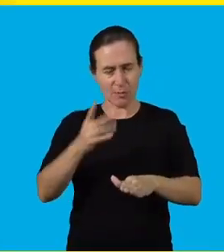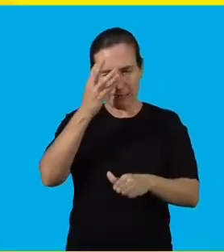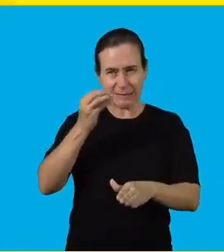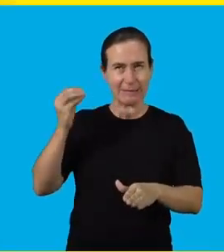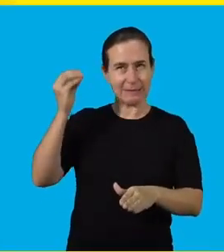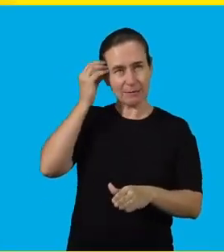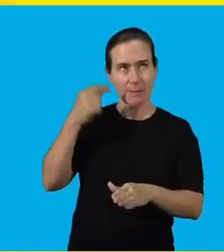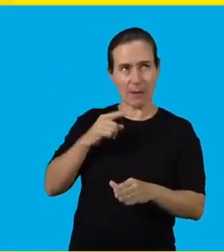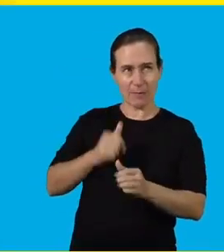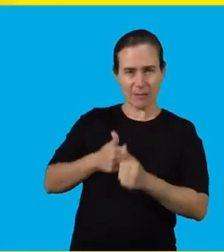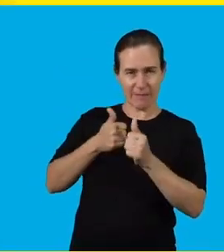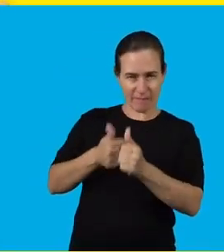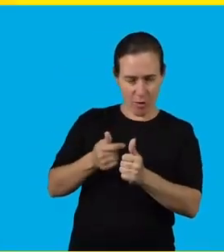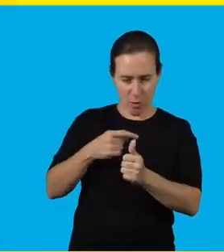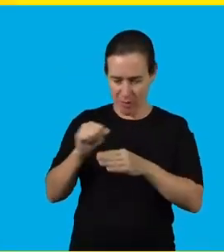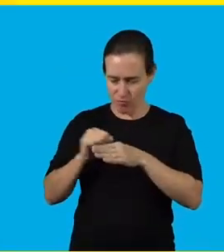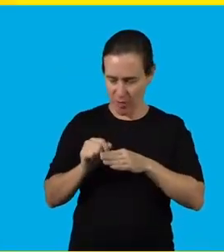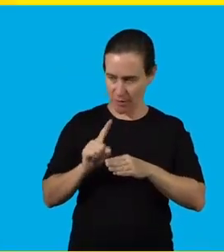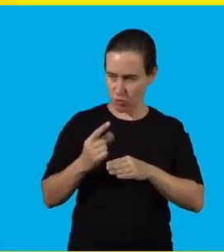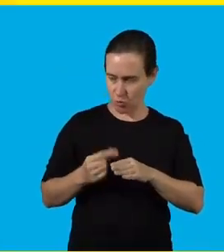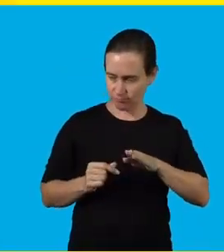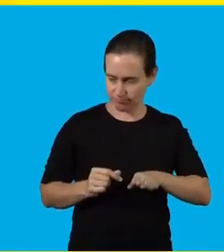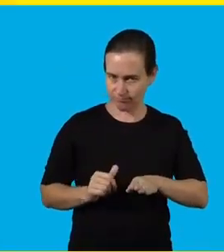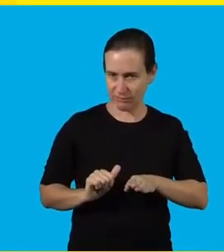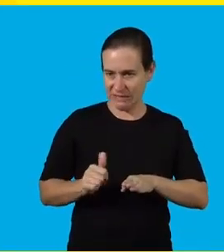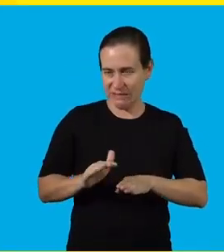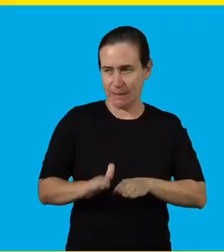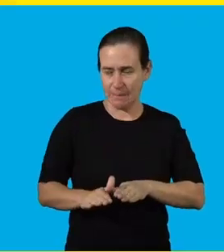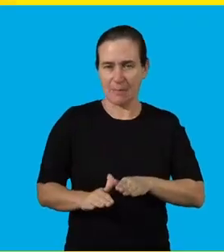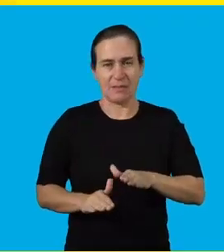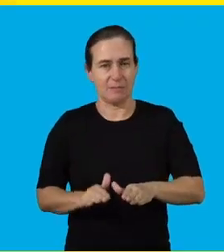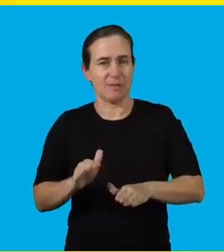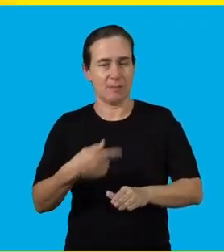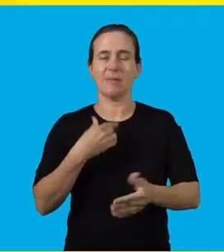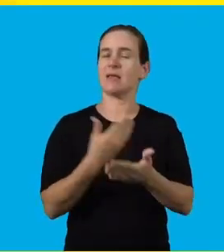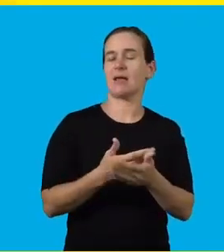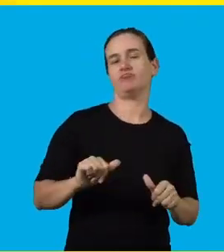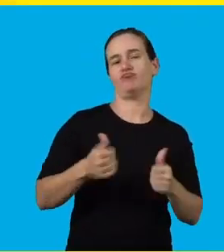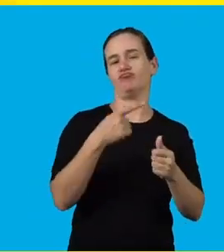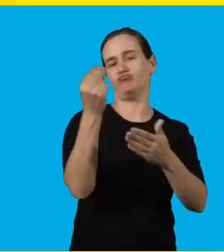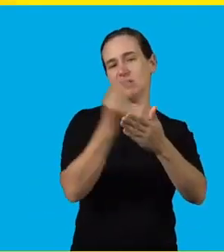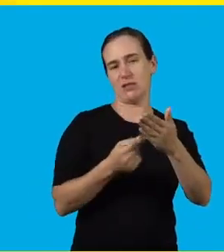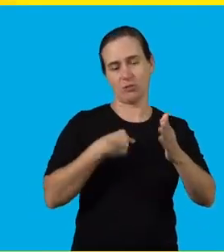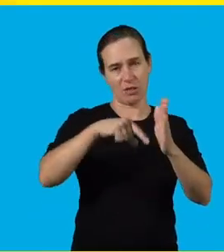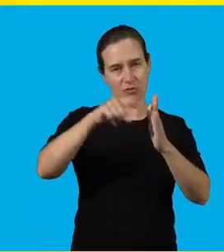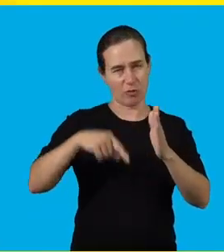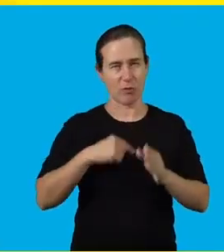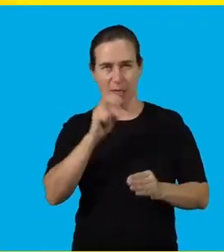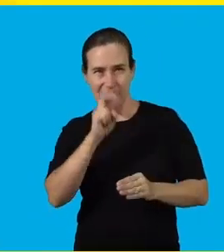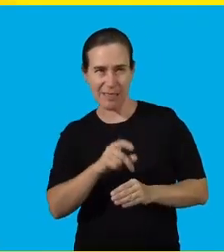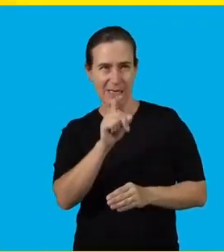steps, or all the practiced steps, let's say, that practice steps to be able to sketch your cubic function correctly. You